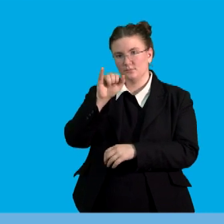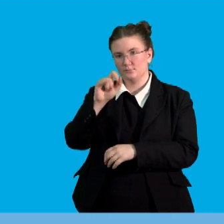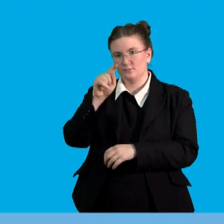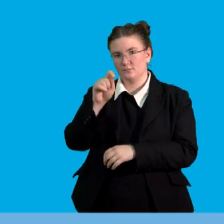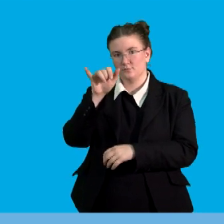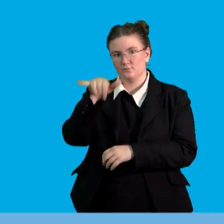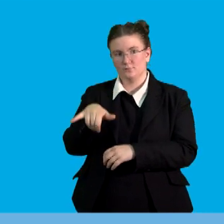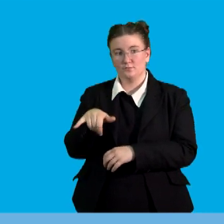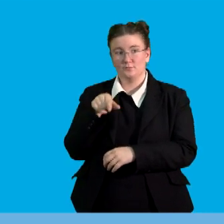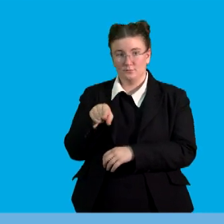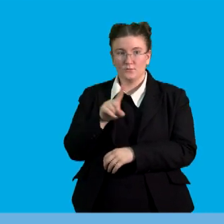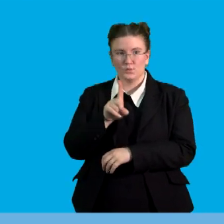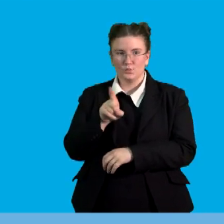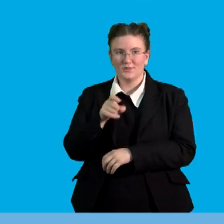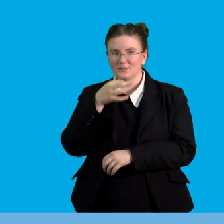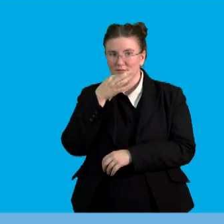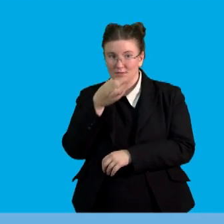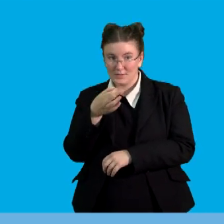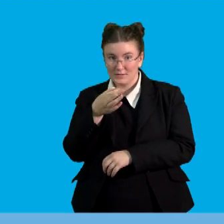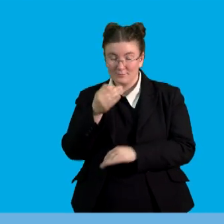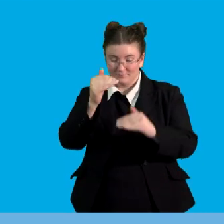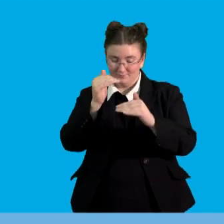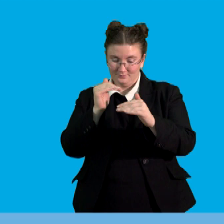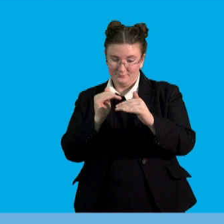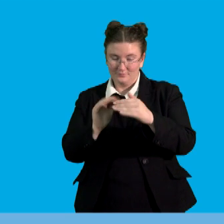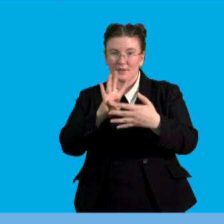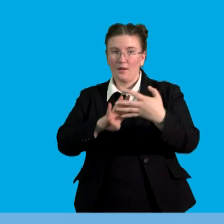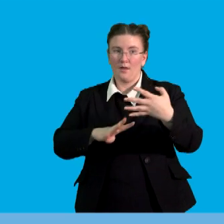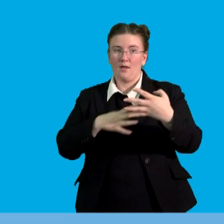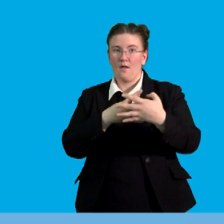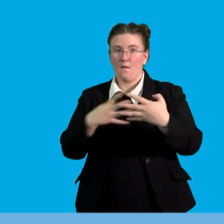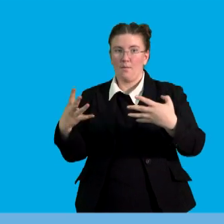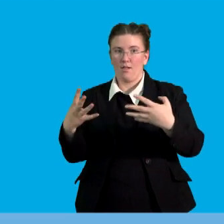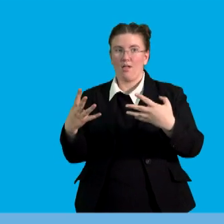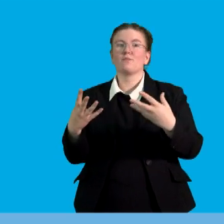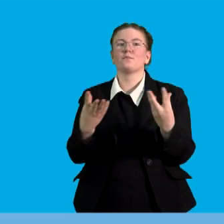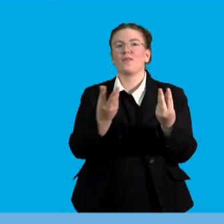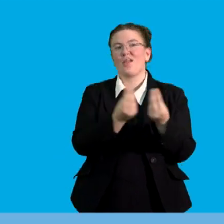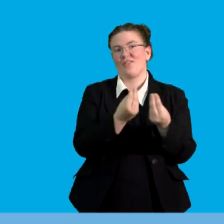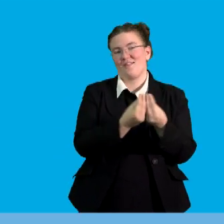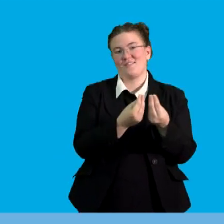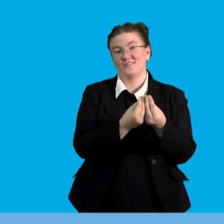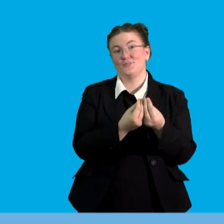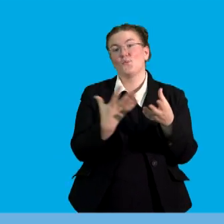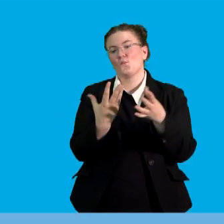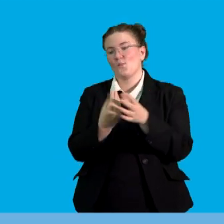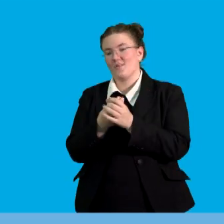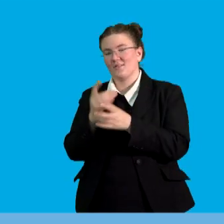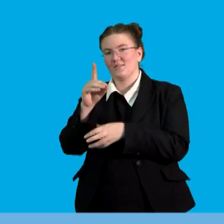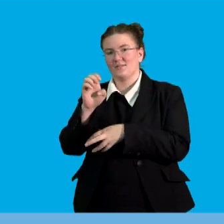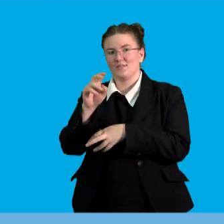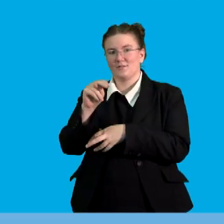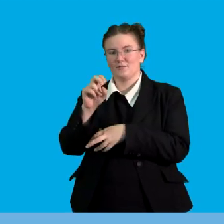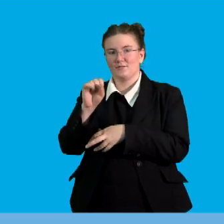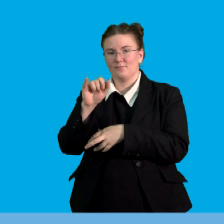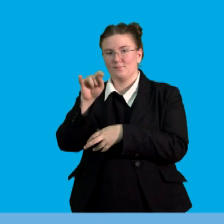intensely. The question that is given to us here, it says, below is a table of different substances and their densities. We need to use